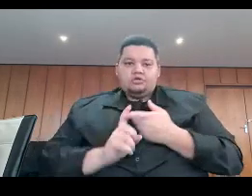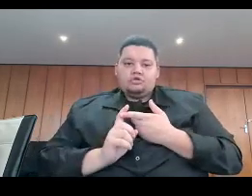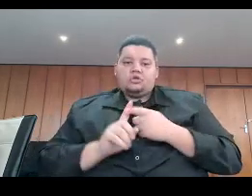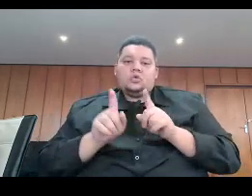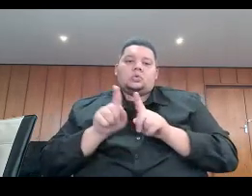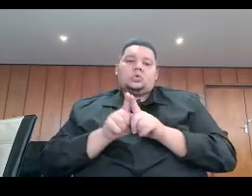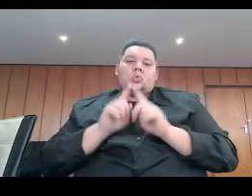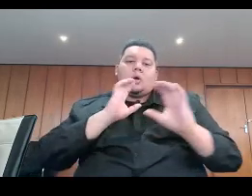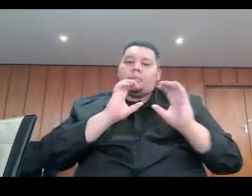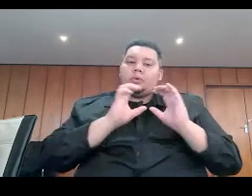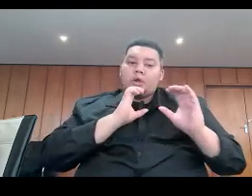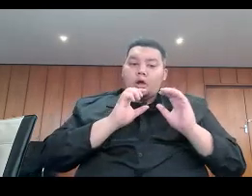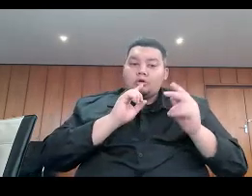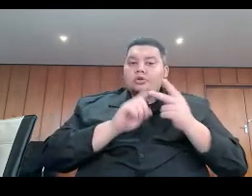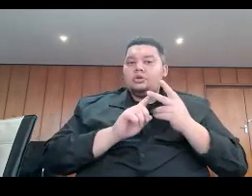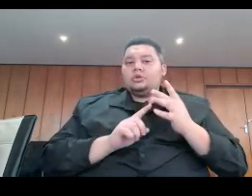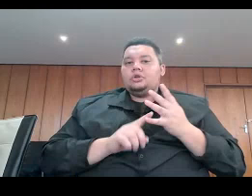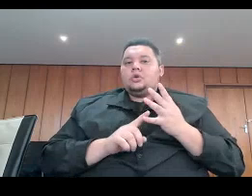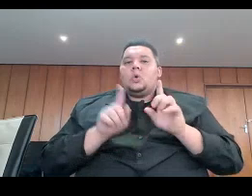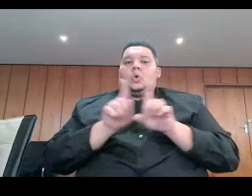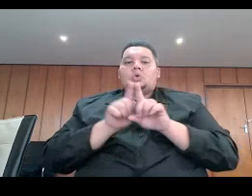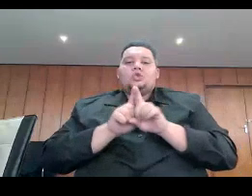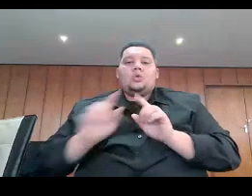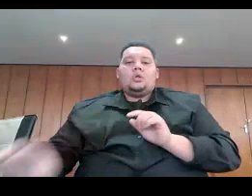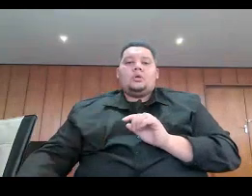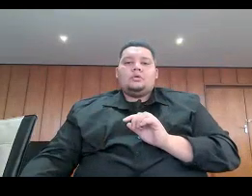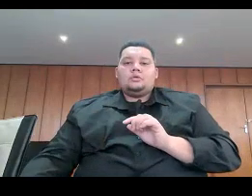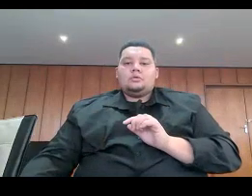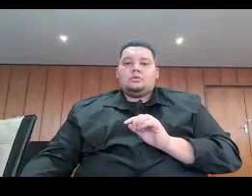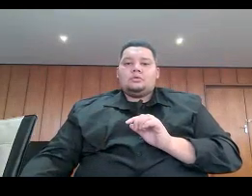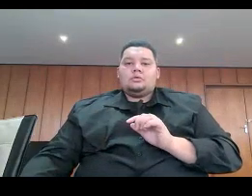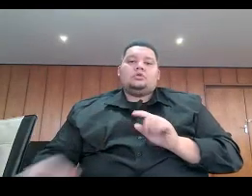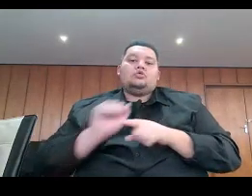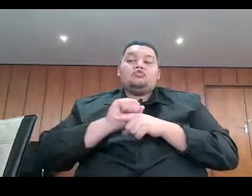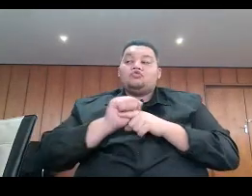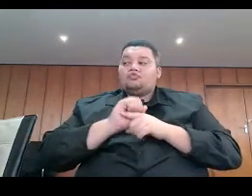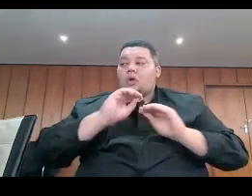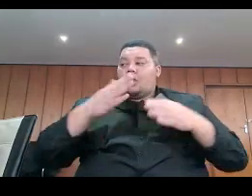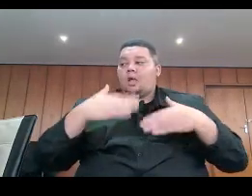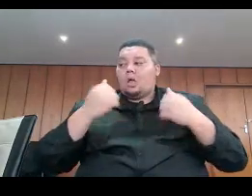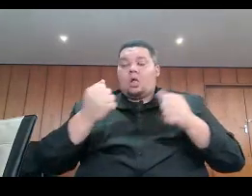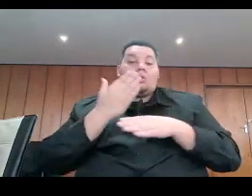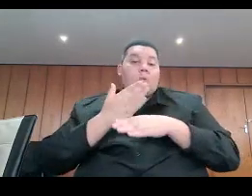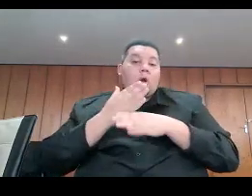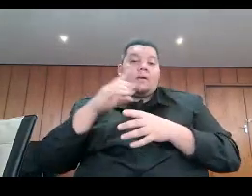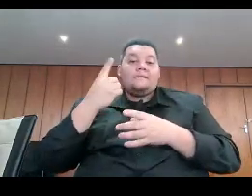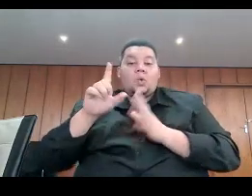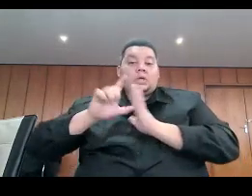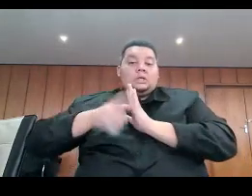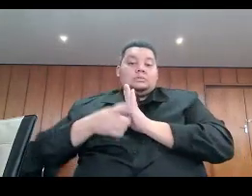and communication, the training of health workers for disability inclusion, screening and